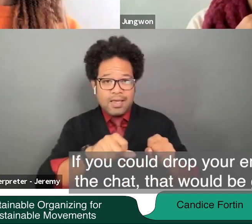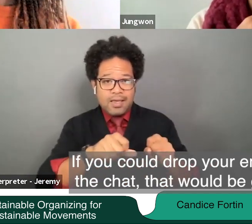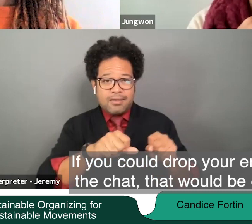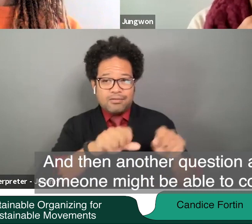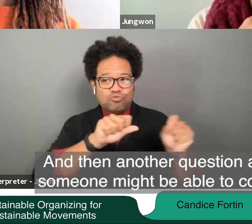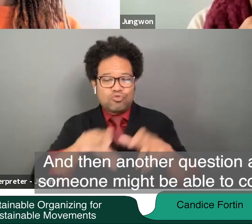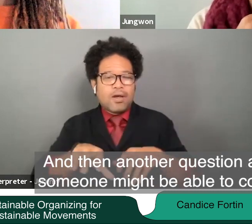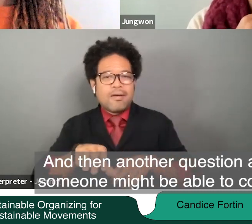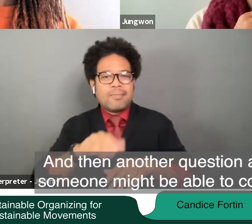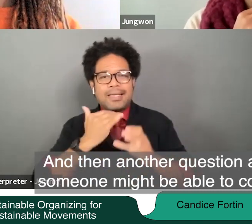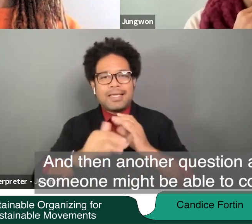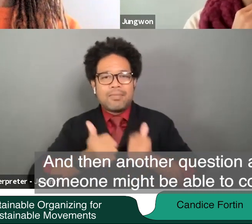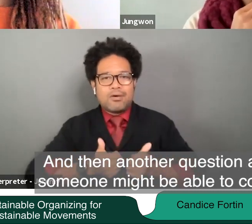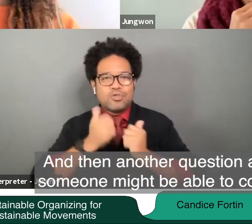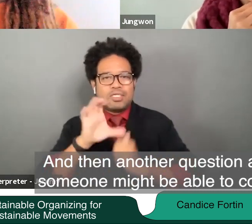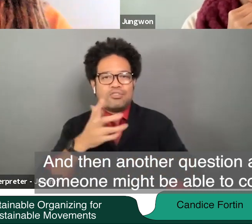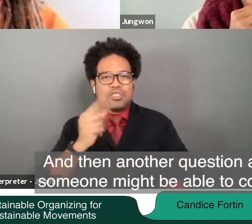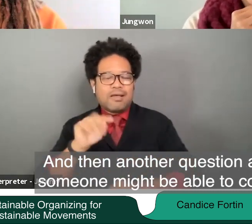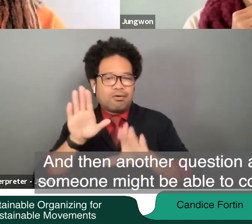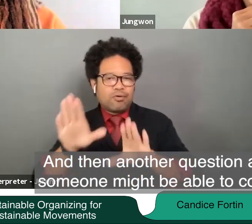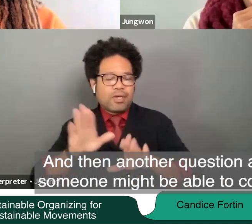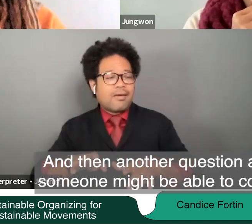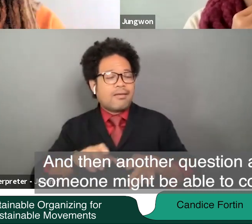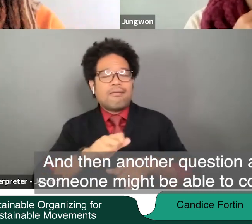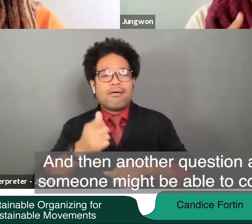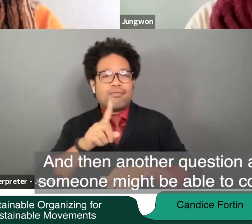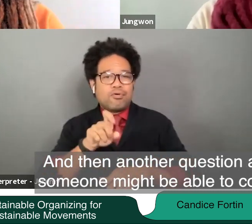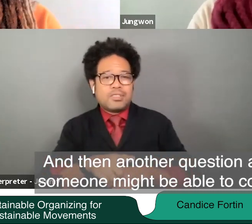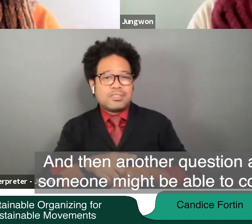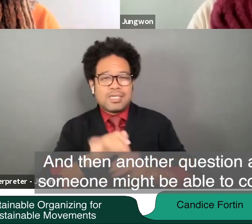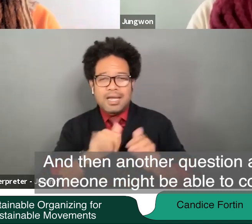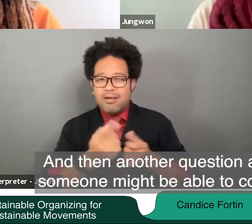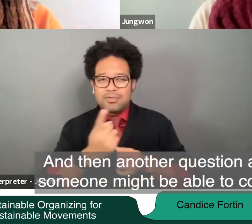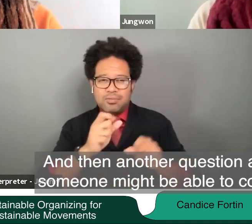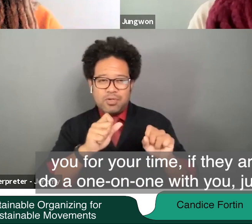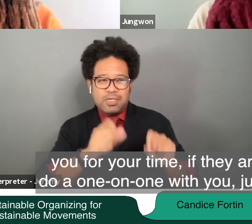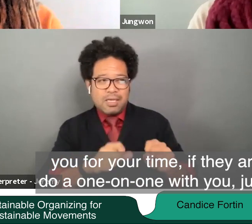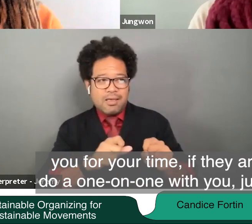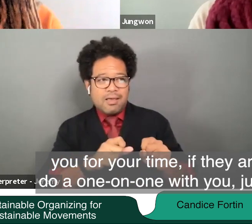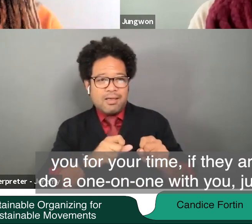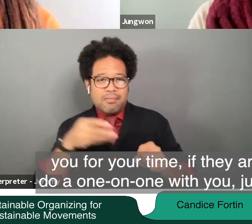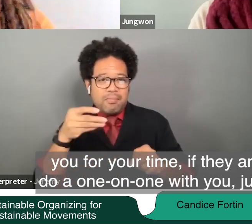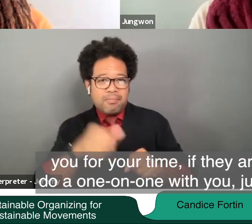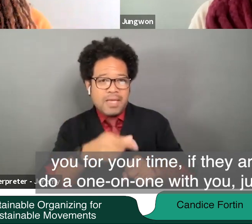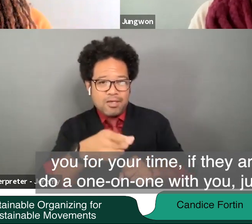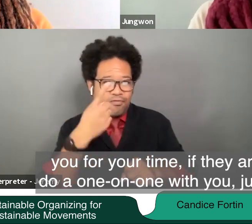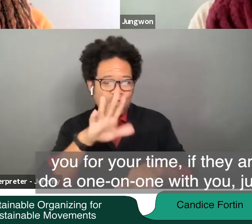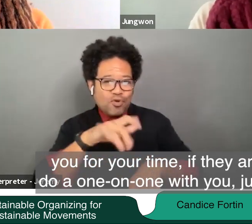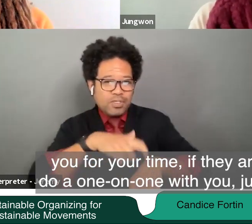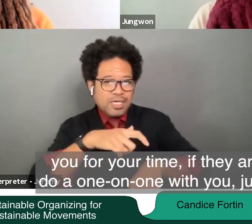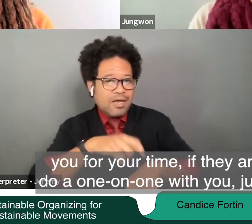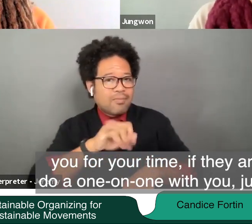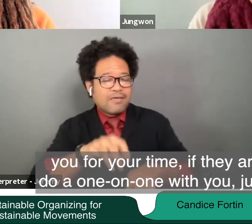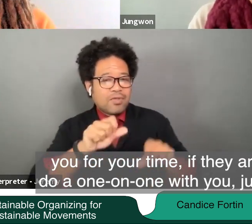that would be great. And then another question about how someone might be able to compensate you for your time if they are